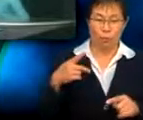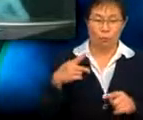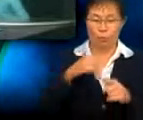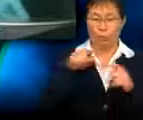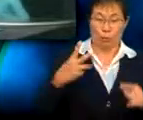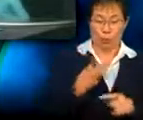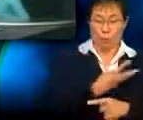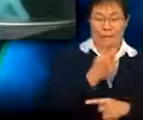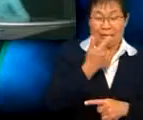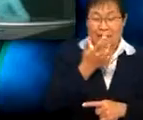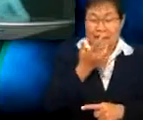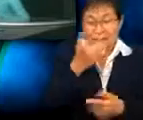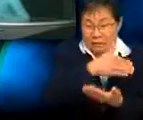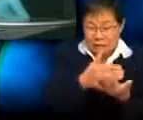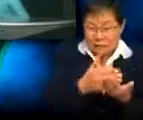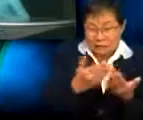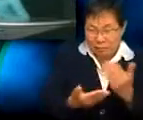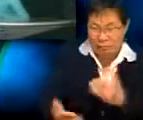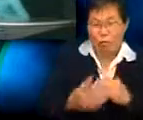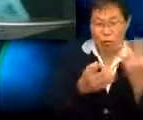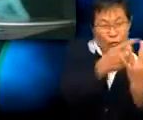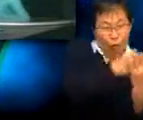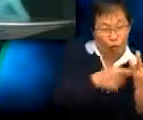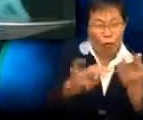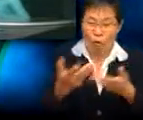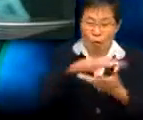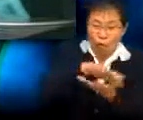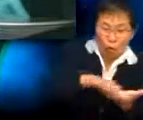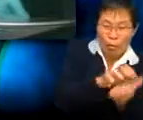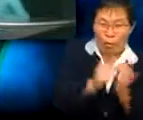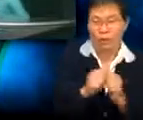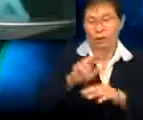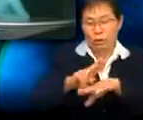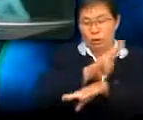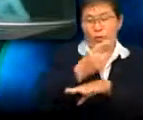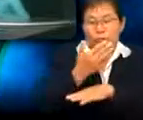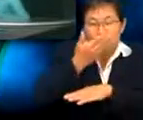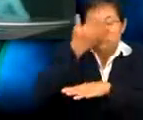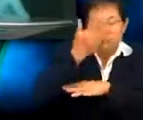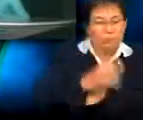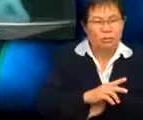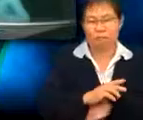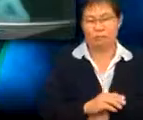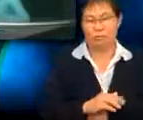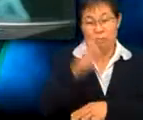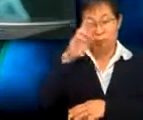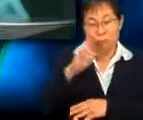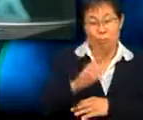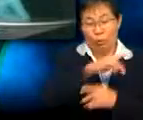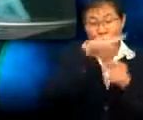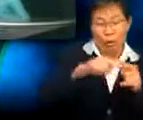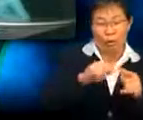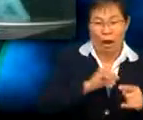When we taste something, these 4 basic tastes are combined together with the use of smell. No